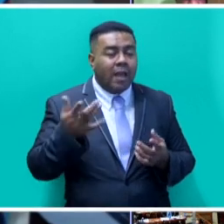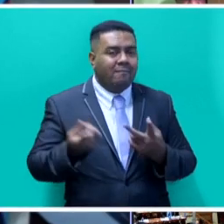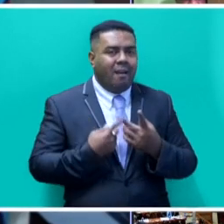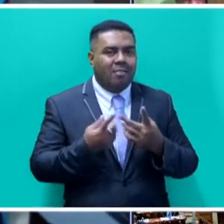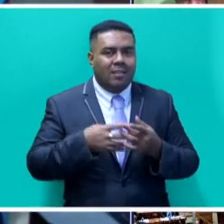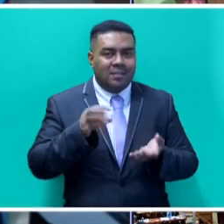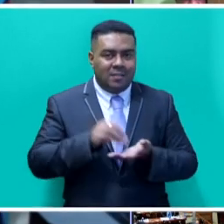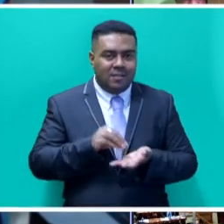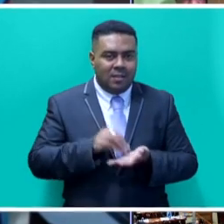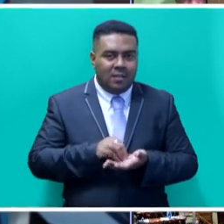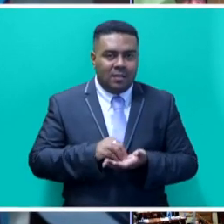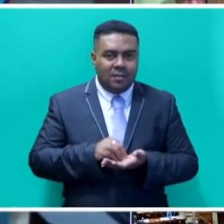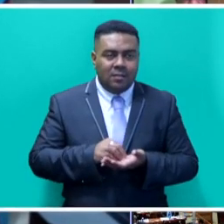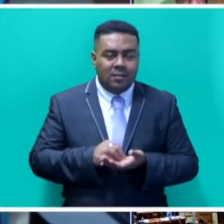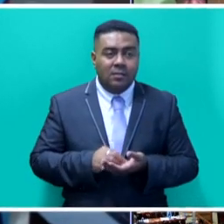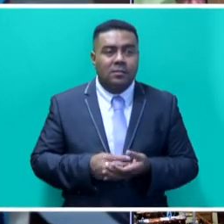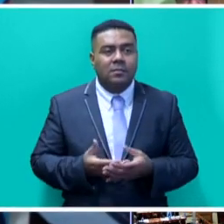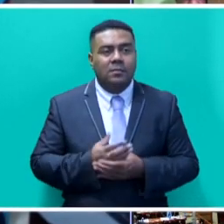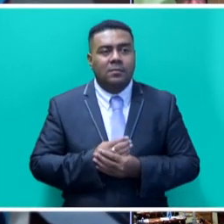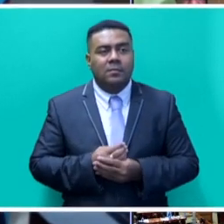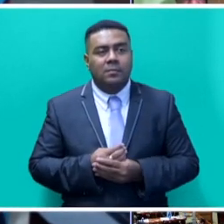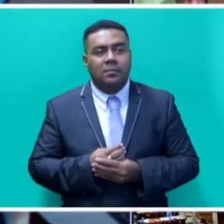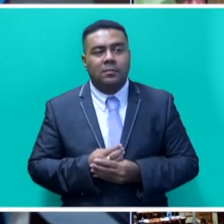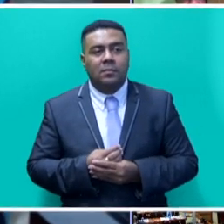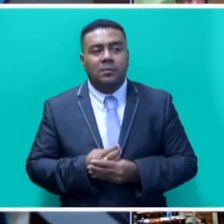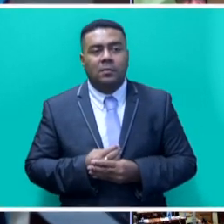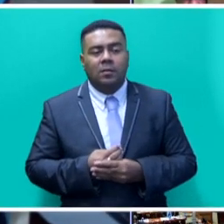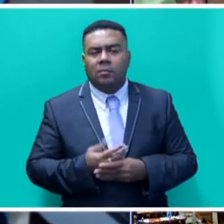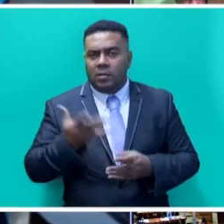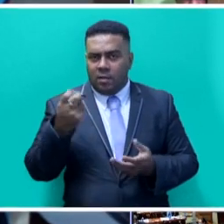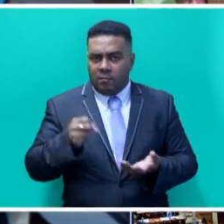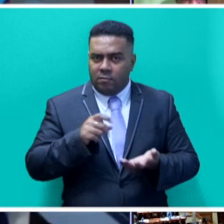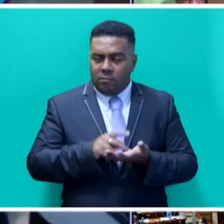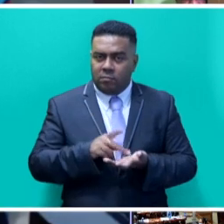services, and sufficient checks exist through the relevant